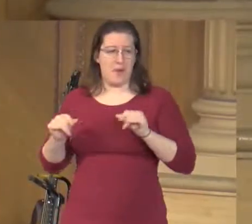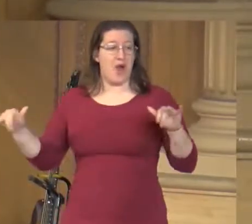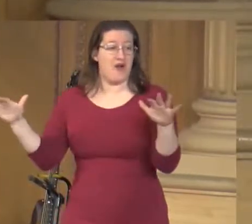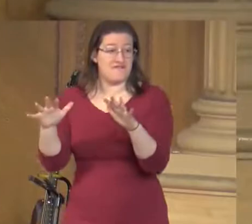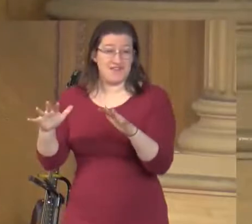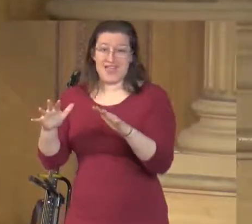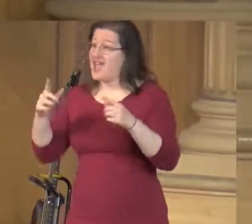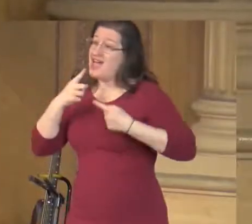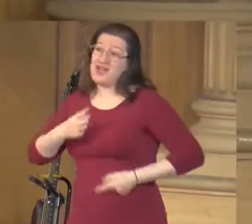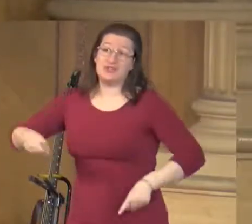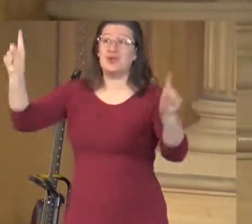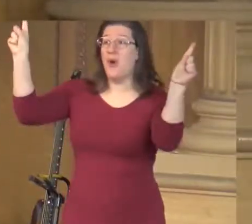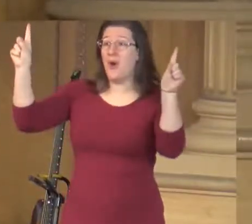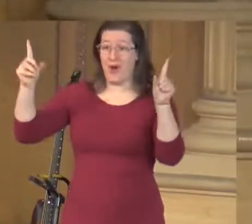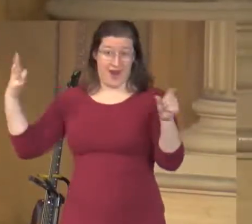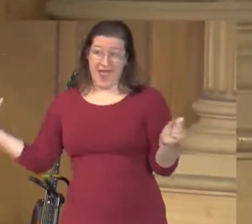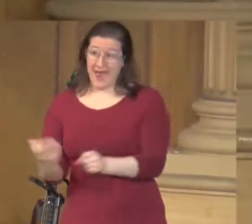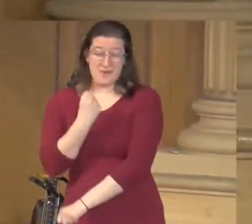Too soon?